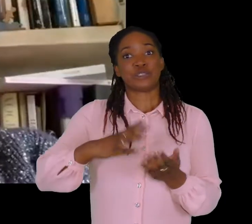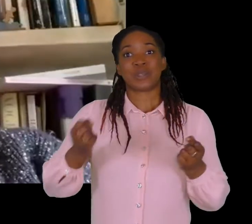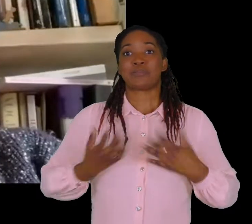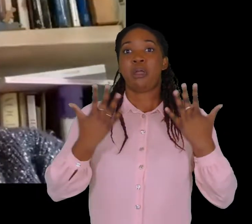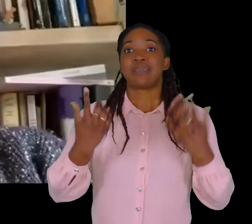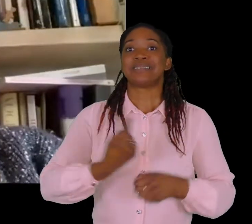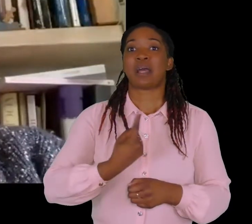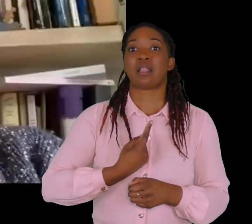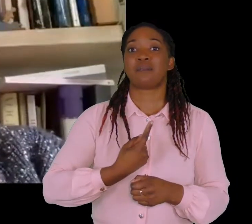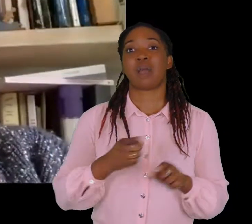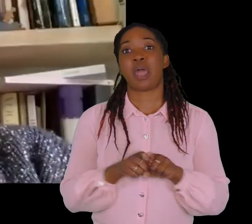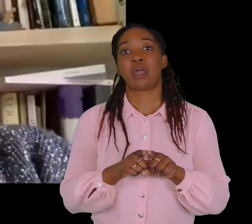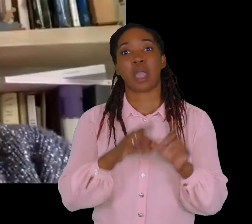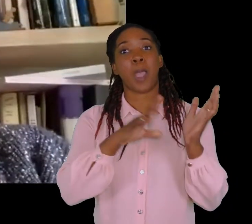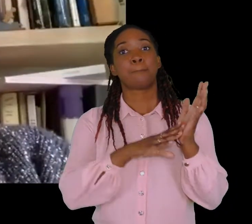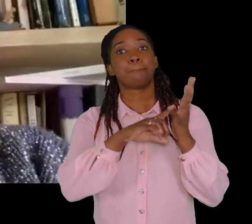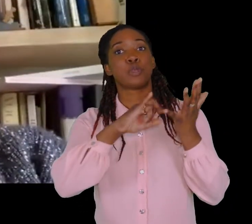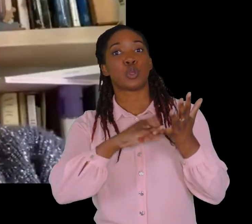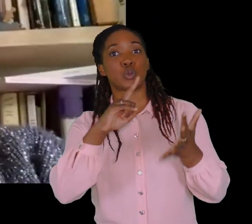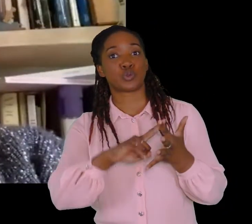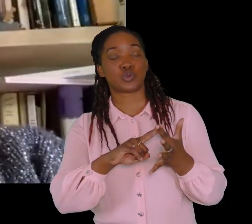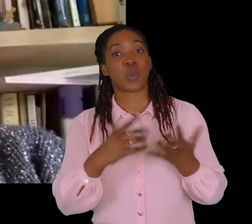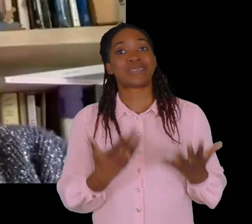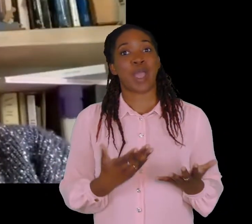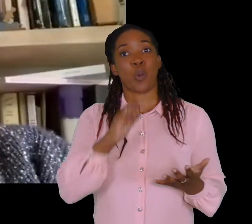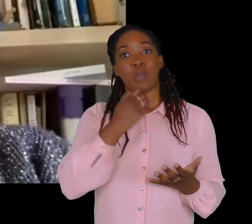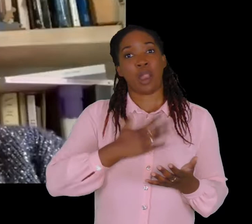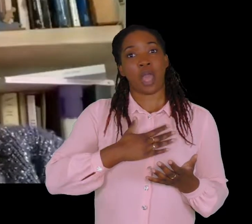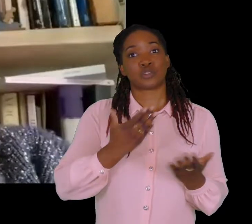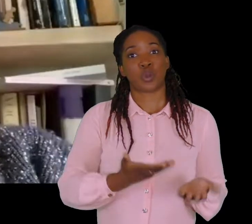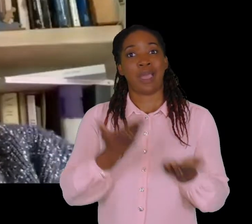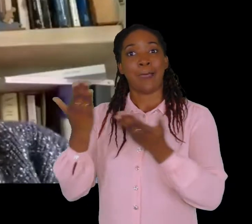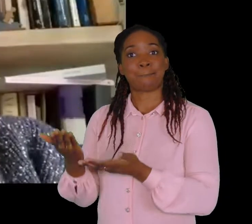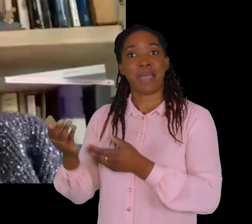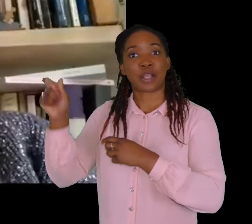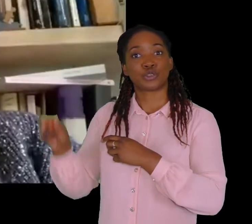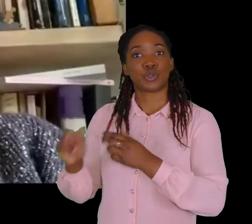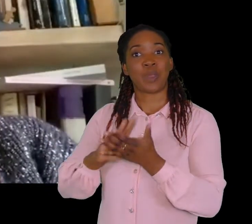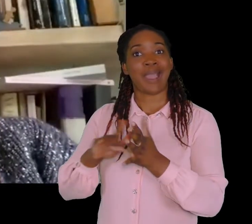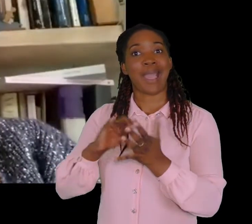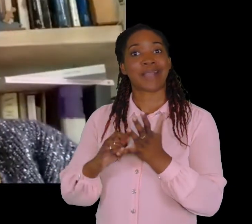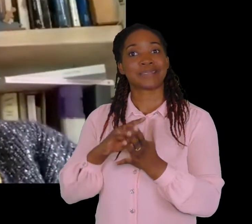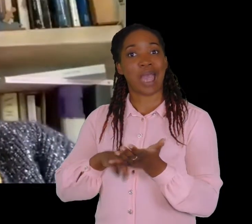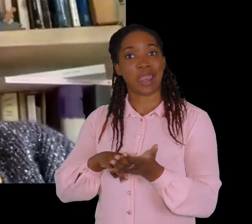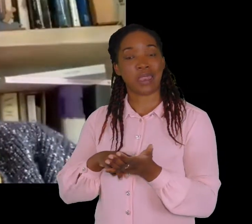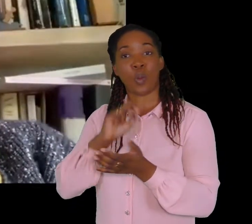muse. And from there, I would like to hand back to Hassan, who is going to speak